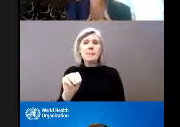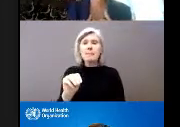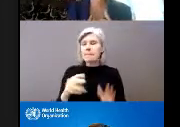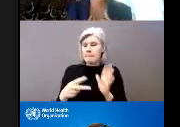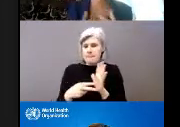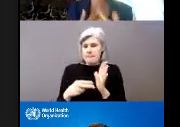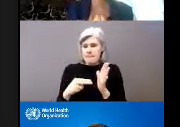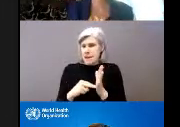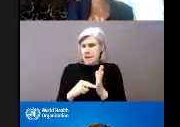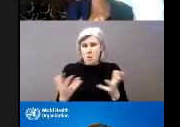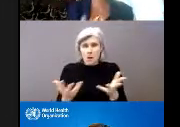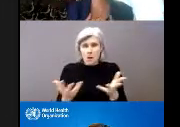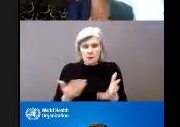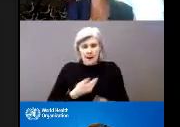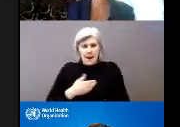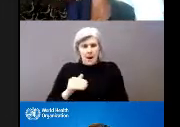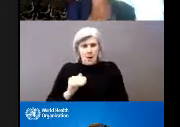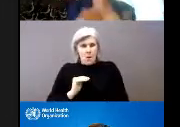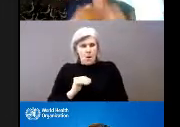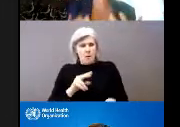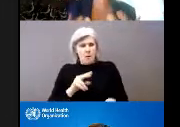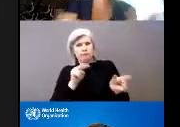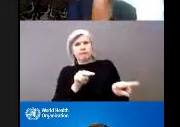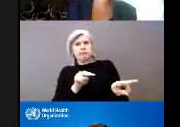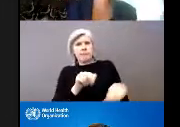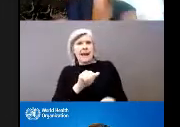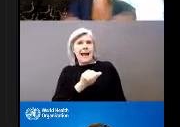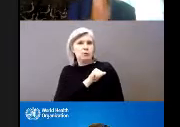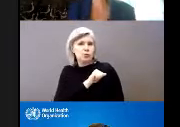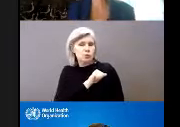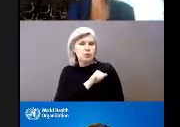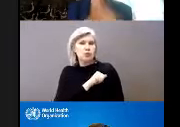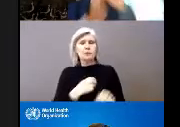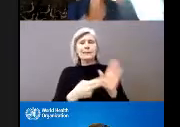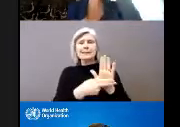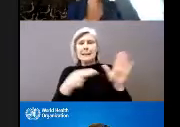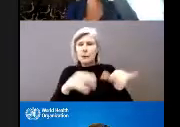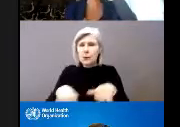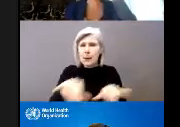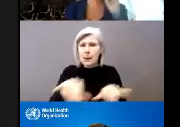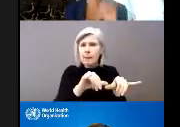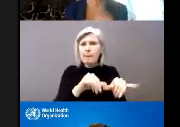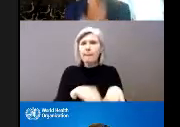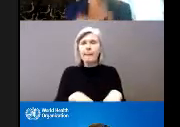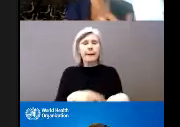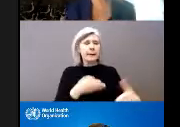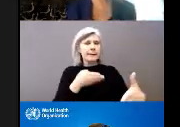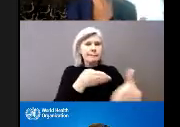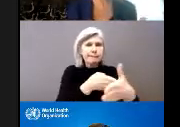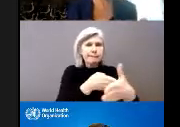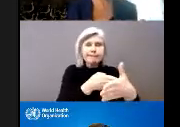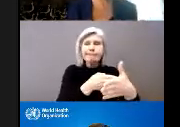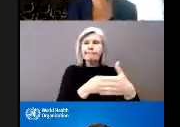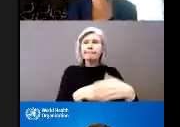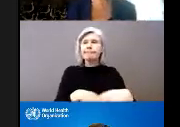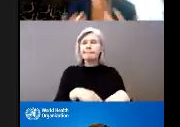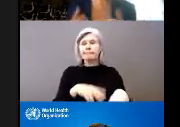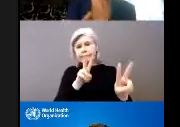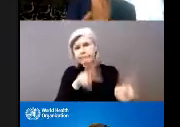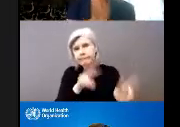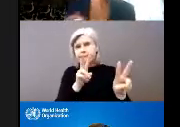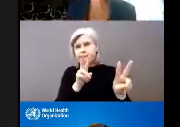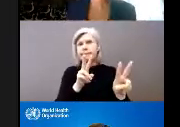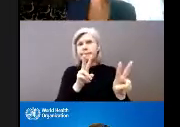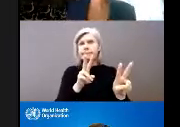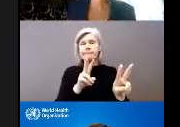how we feel, prejudice, and how we act, discrimination, towards others or ourselves based